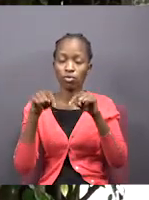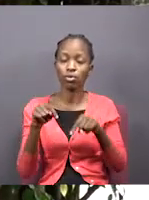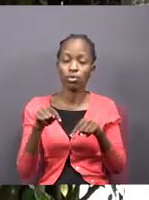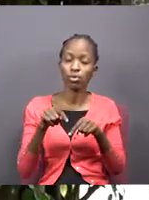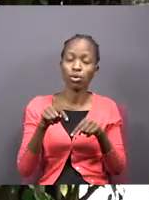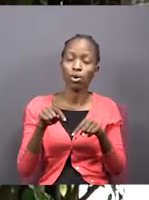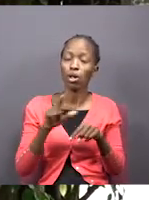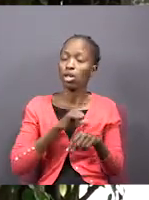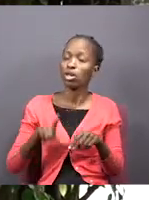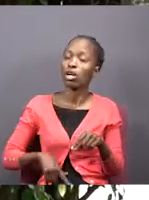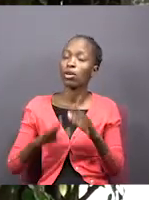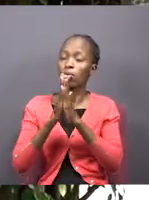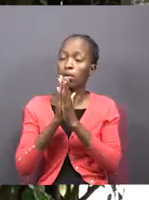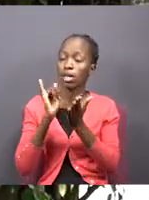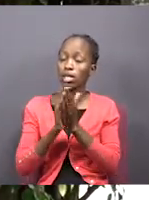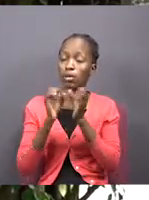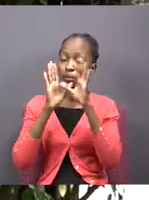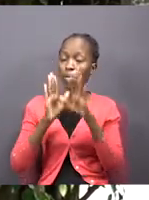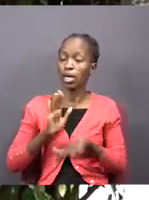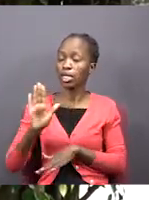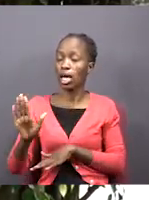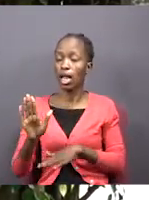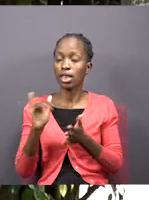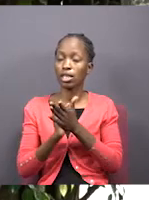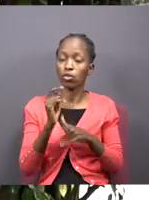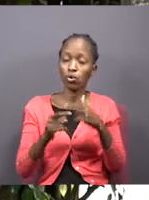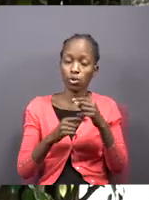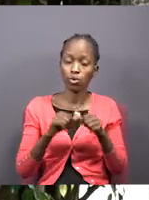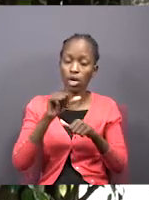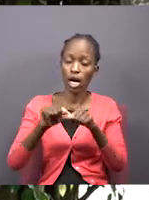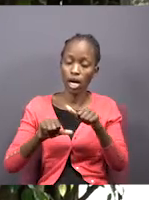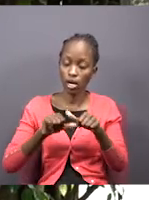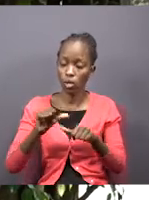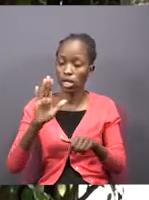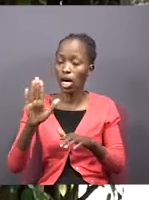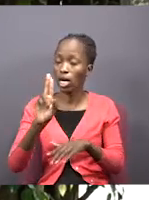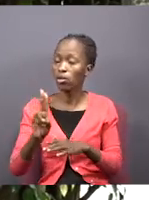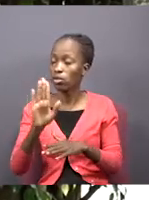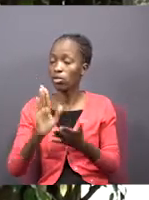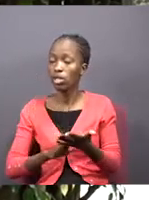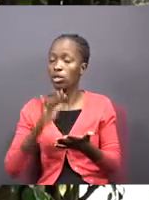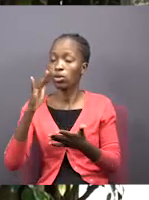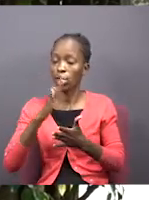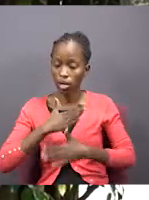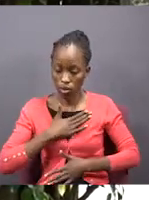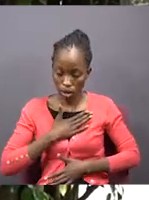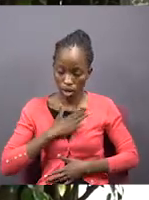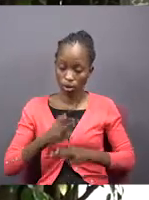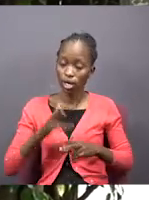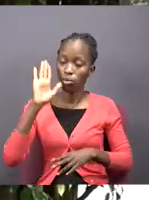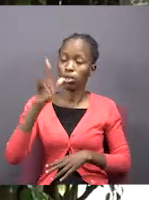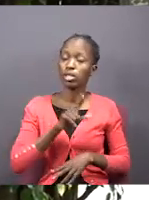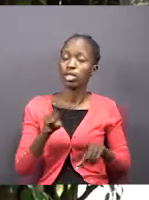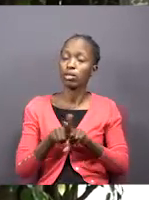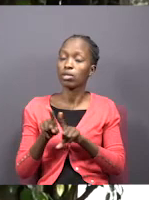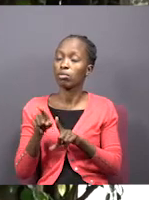today, Kimberly. We want to pray that you will bless her, that you continue to anoint her and to use her for the glory and for the honor of your